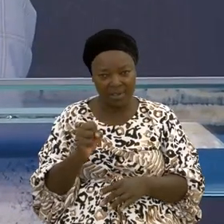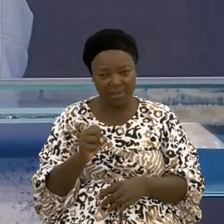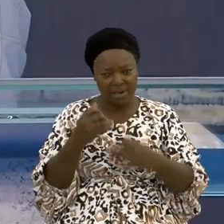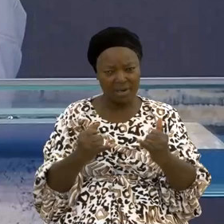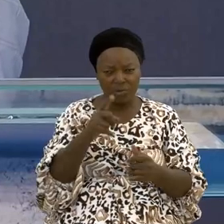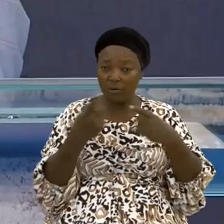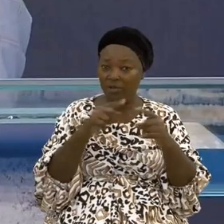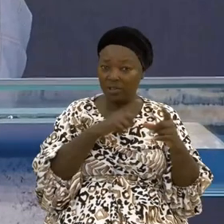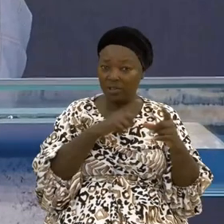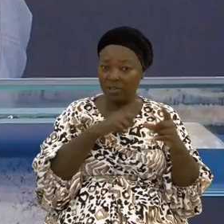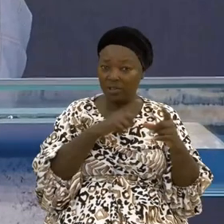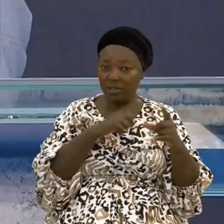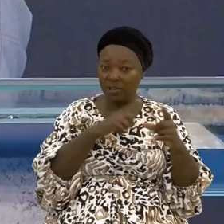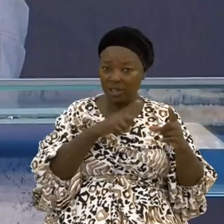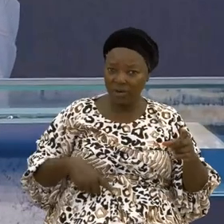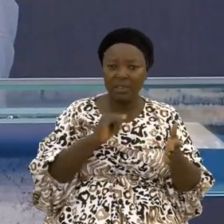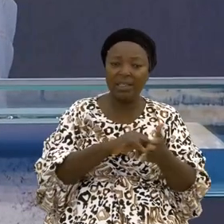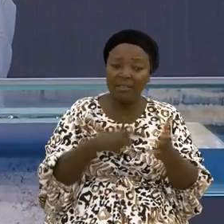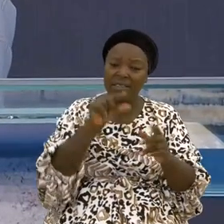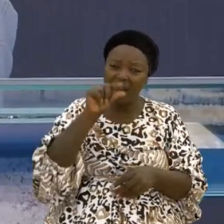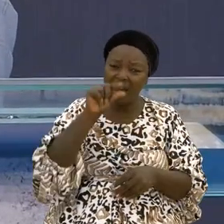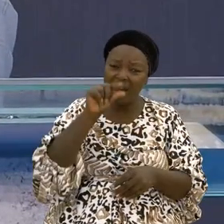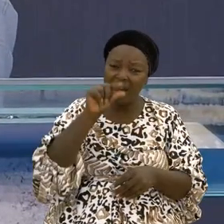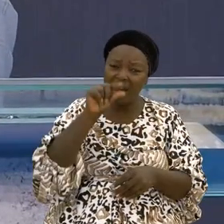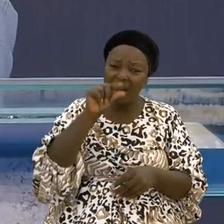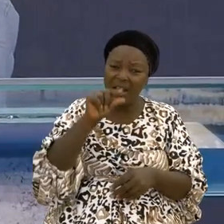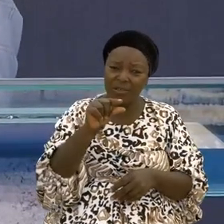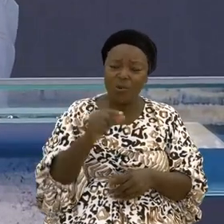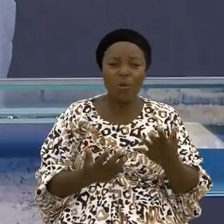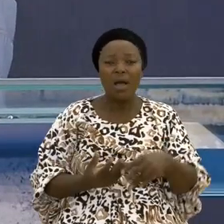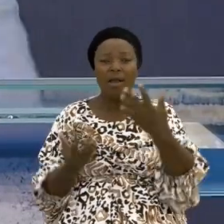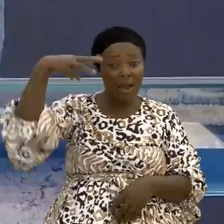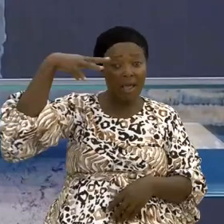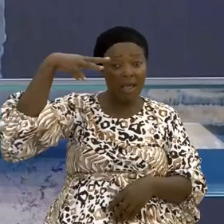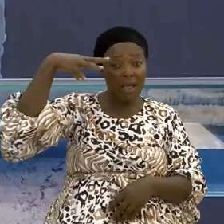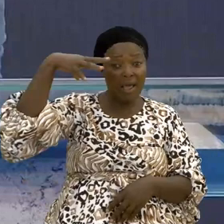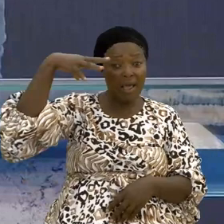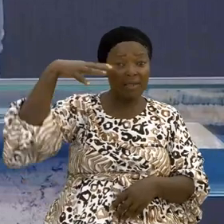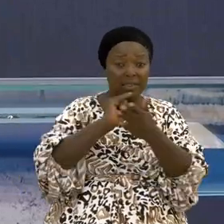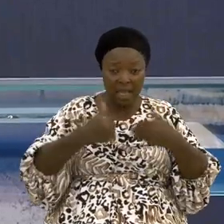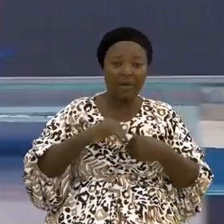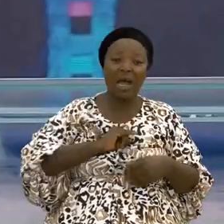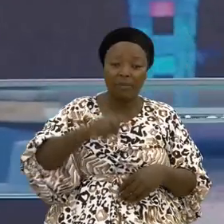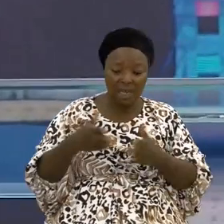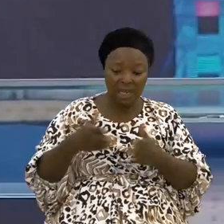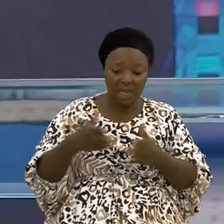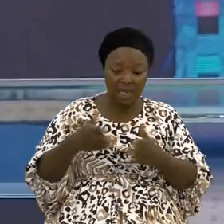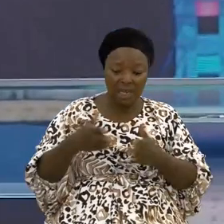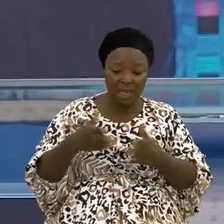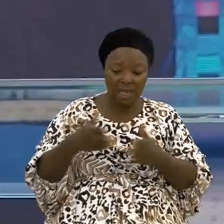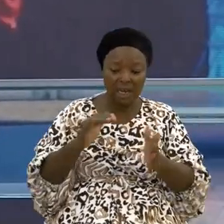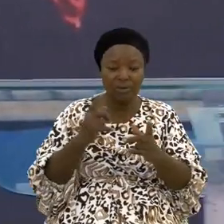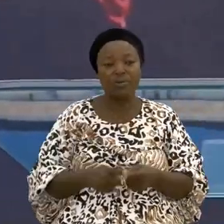you have, my little light, I will let it shine. Let it shine, let it shine. My new